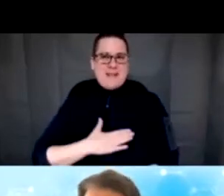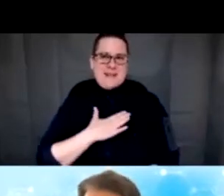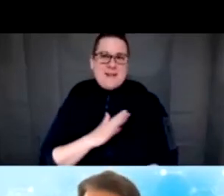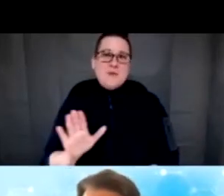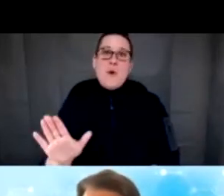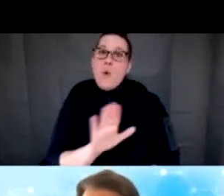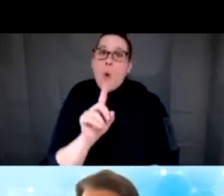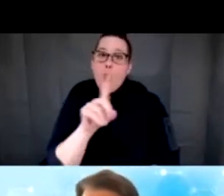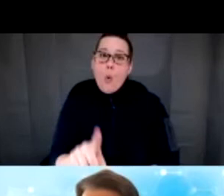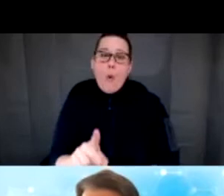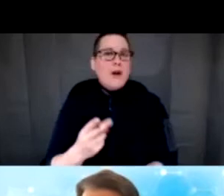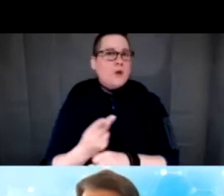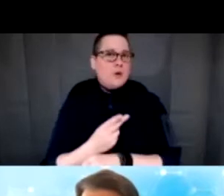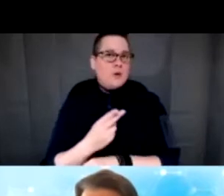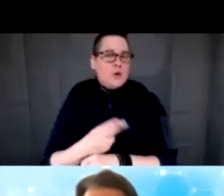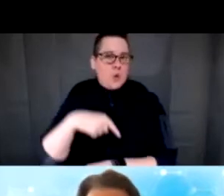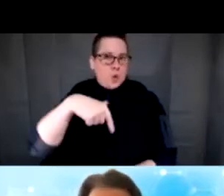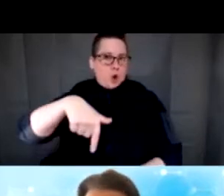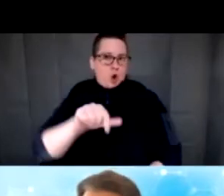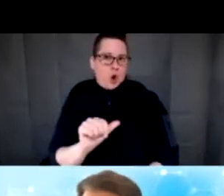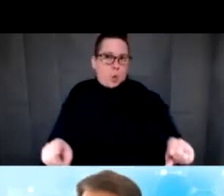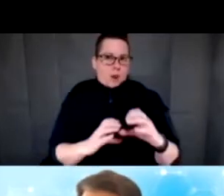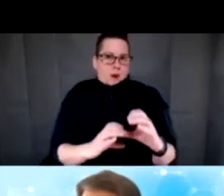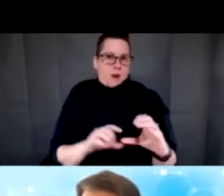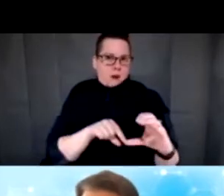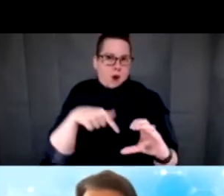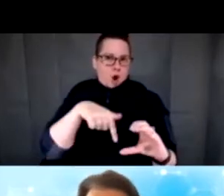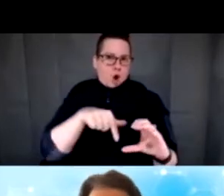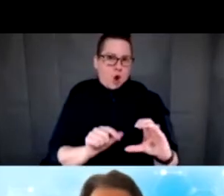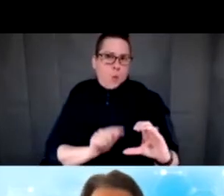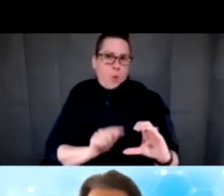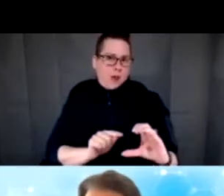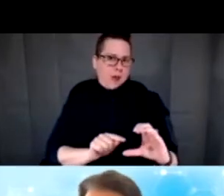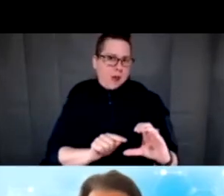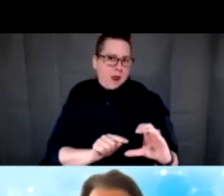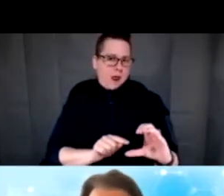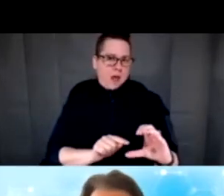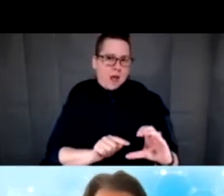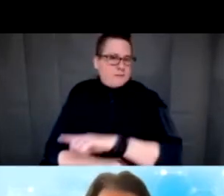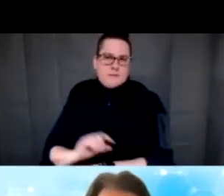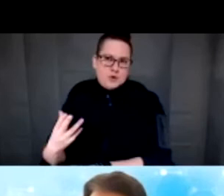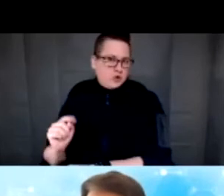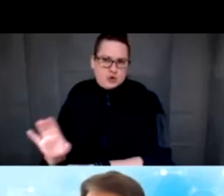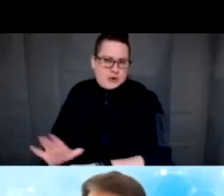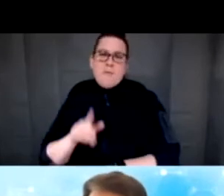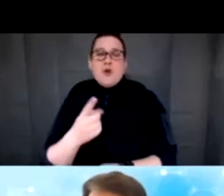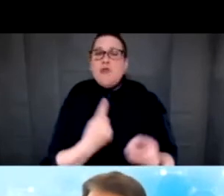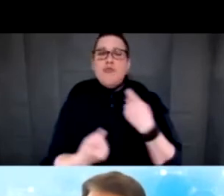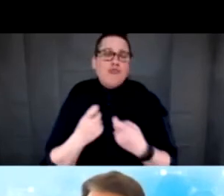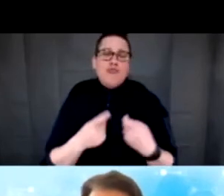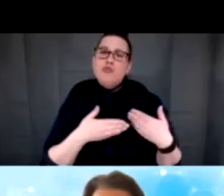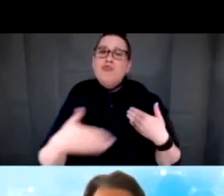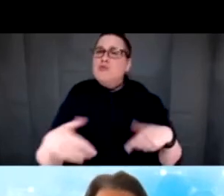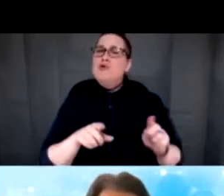questions in the Q&A box on the toolbar at the bottom for that purpose at any time during the course of the